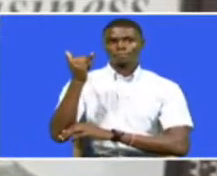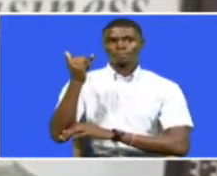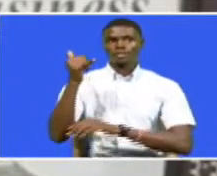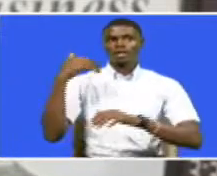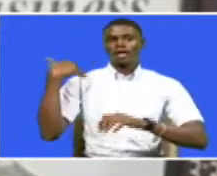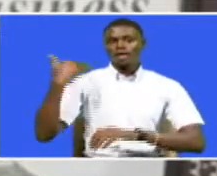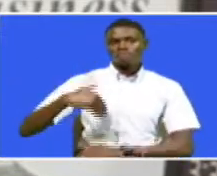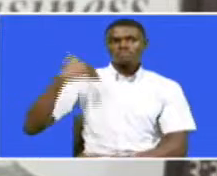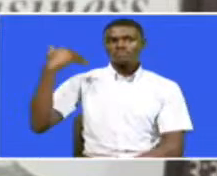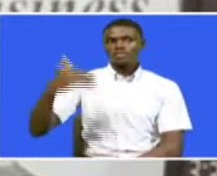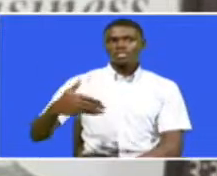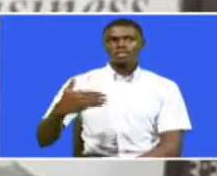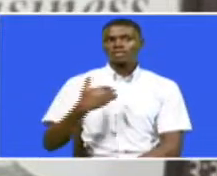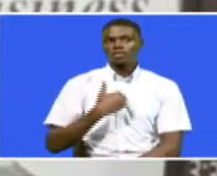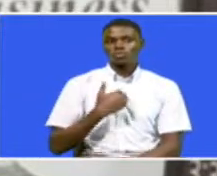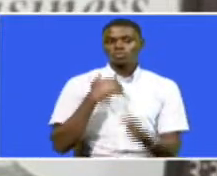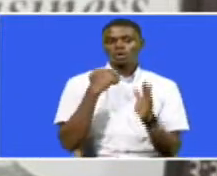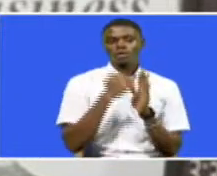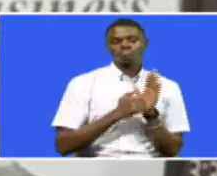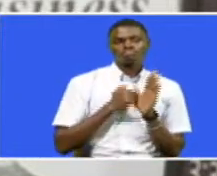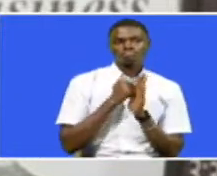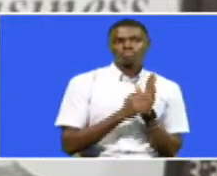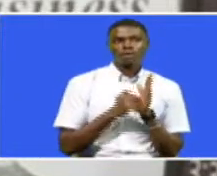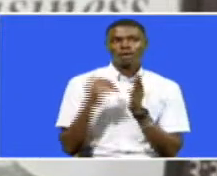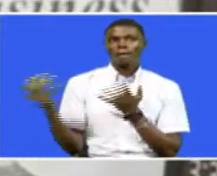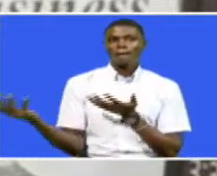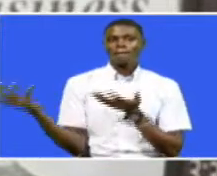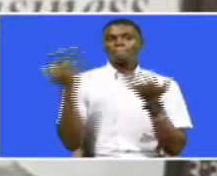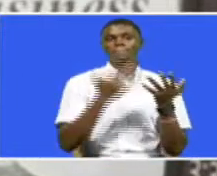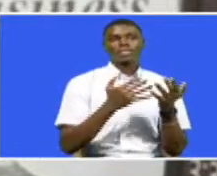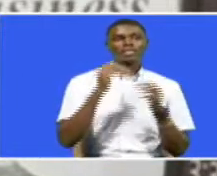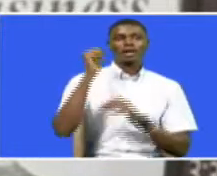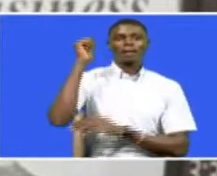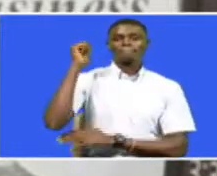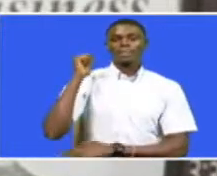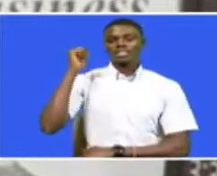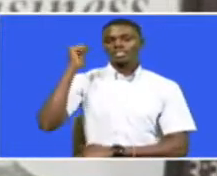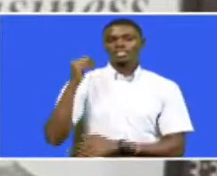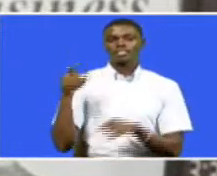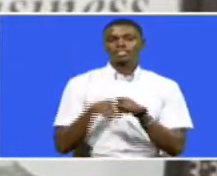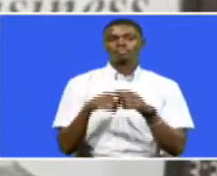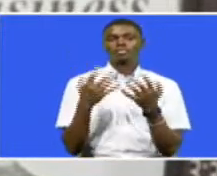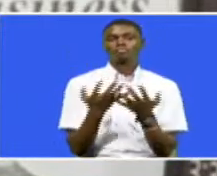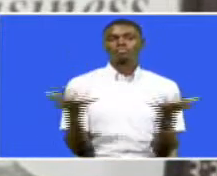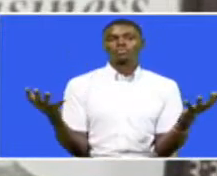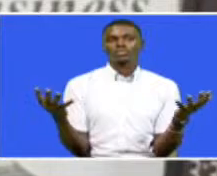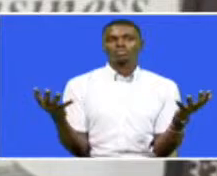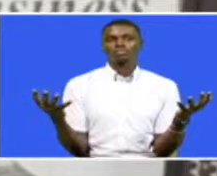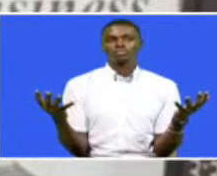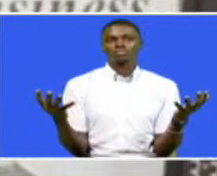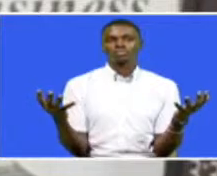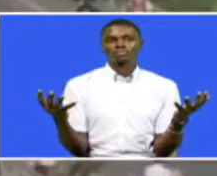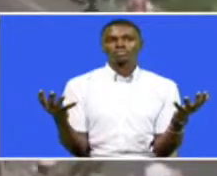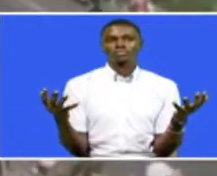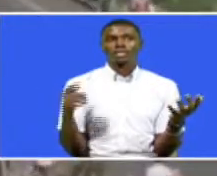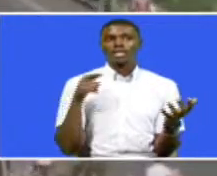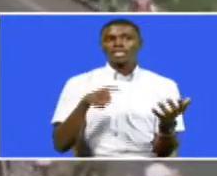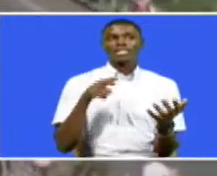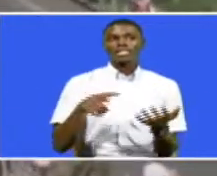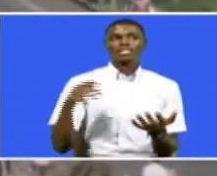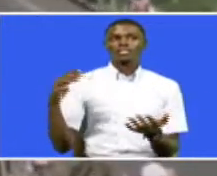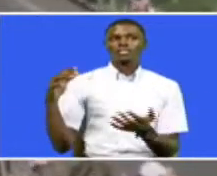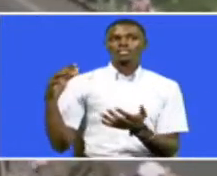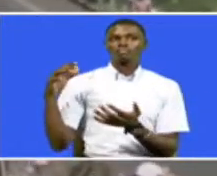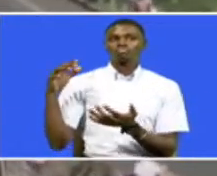every day there was a train bringing passengers and cargo. And these cargoes were not just